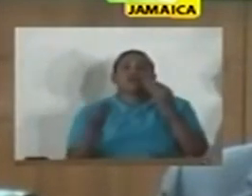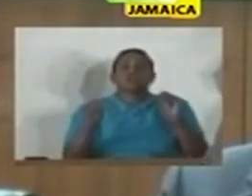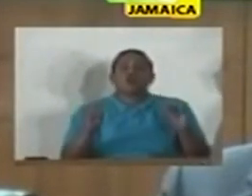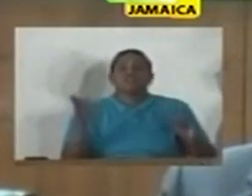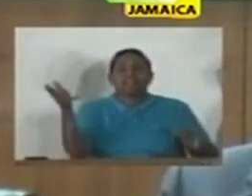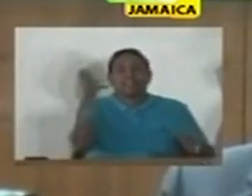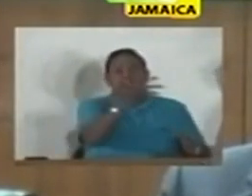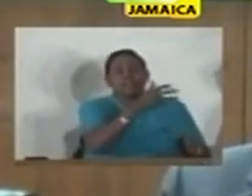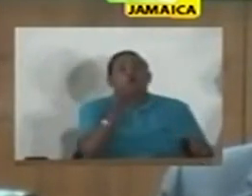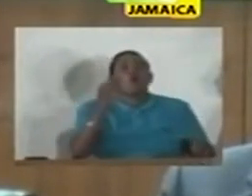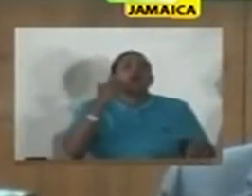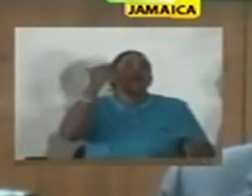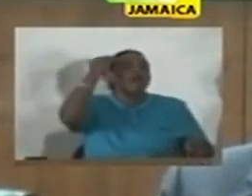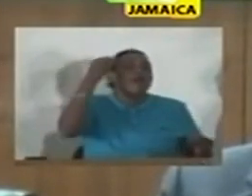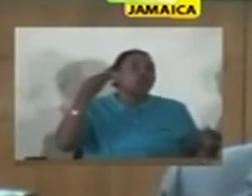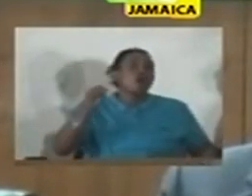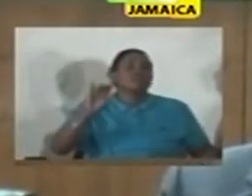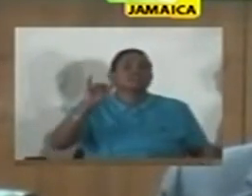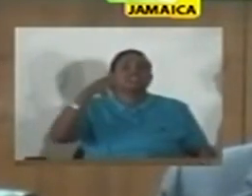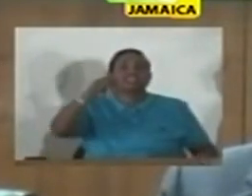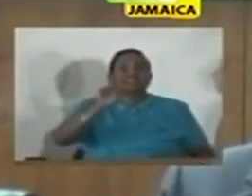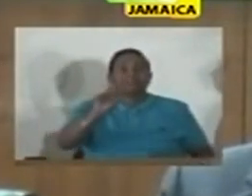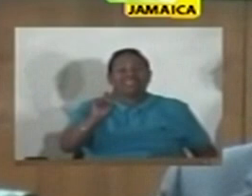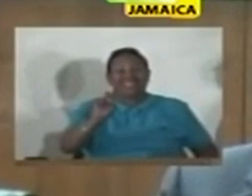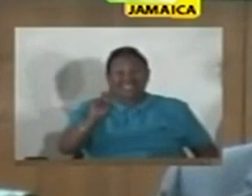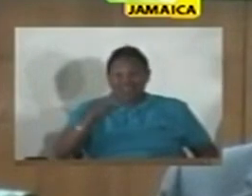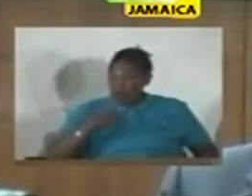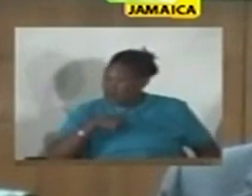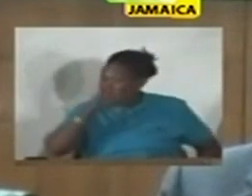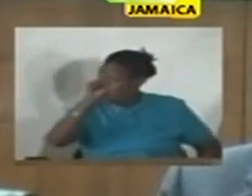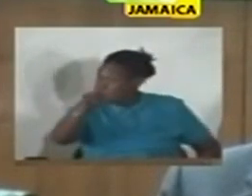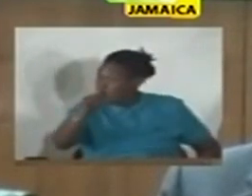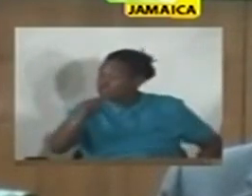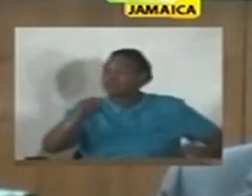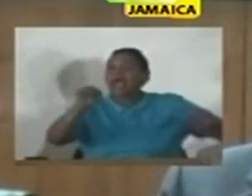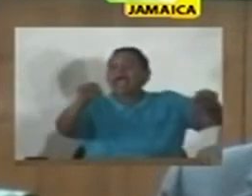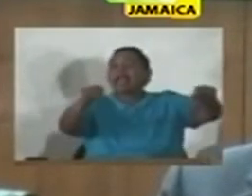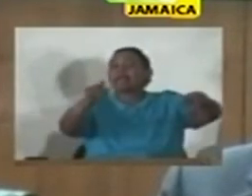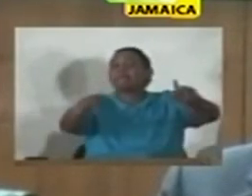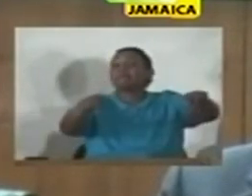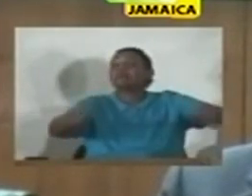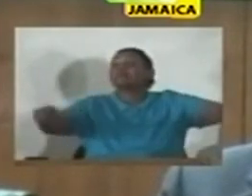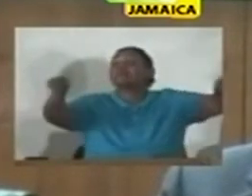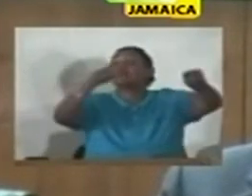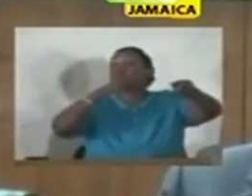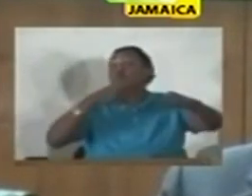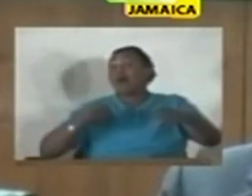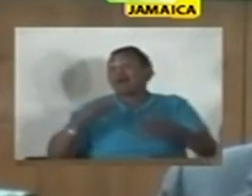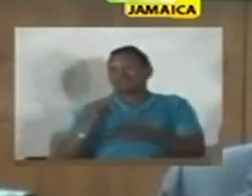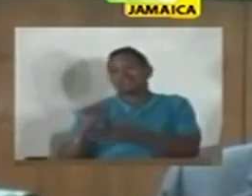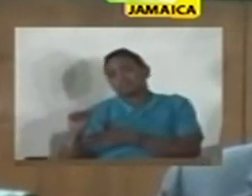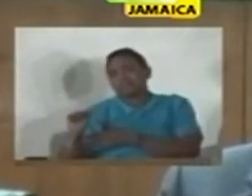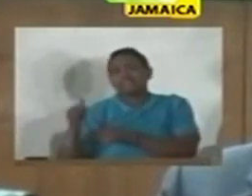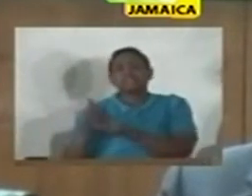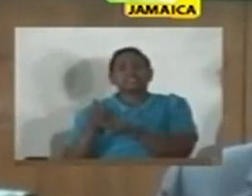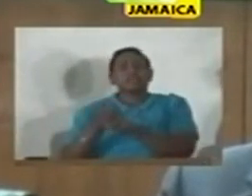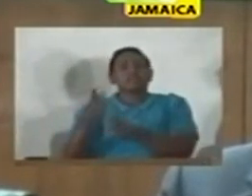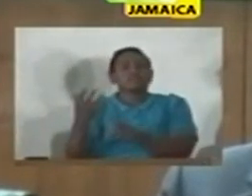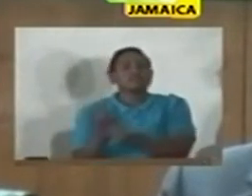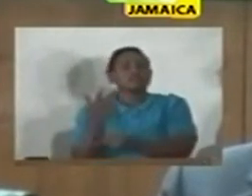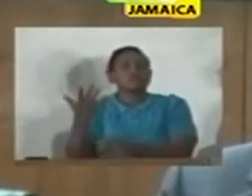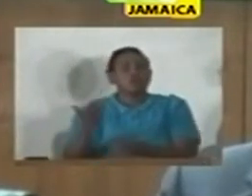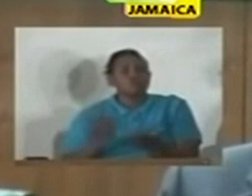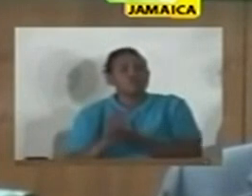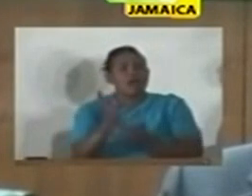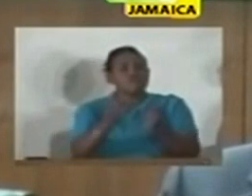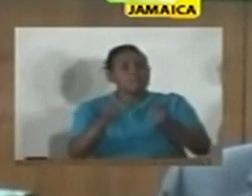or the head office of the JCPD. We must enable persons with disabilities to take their rightful